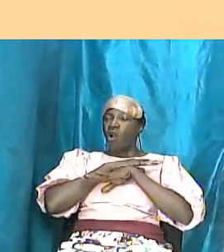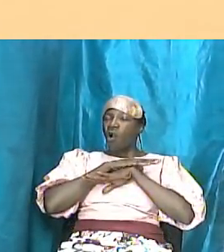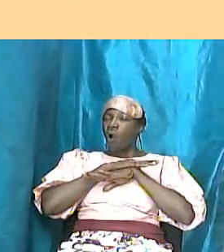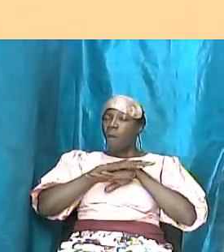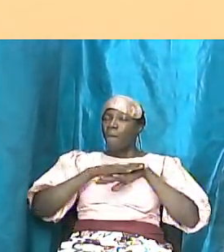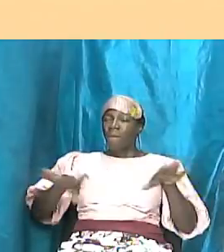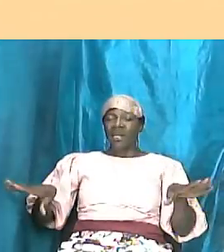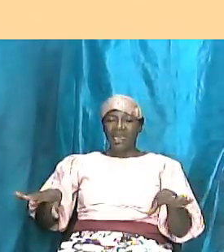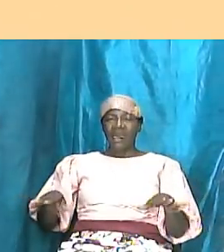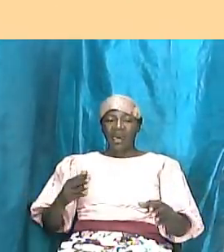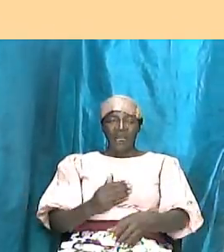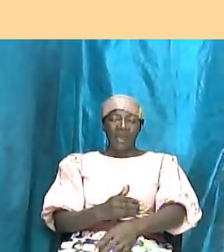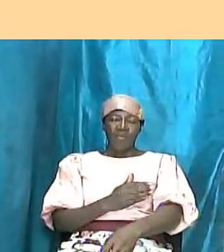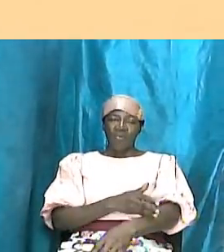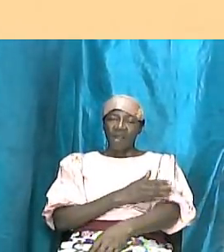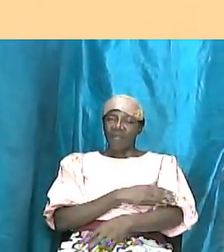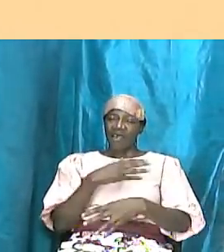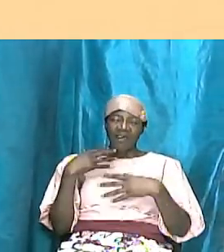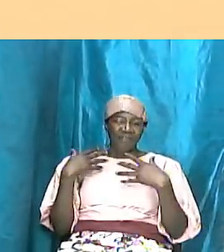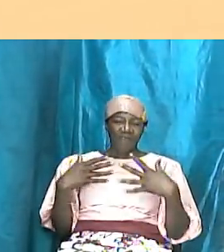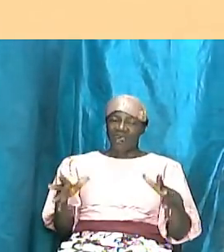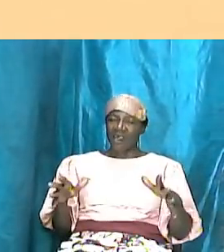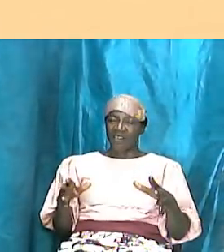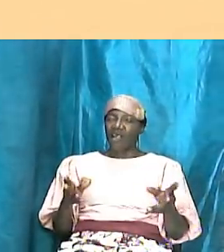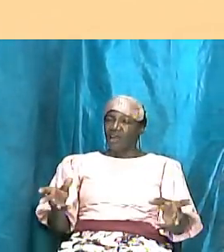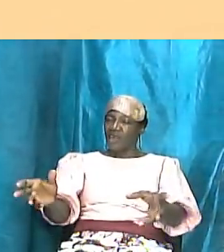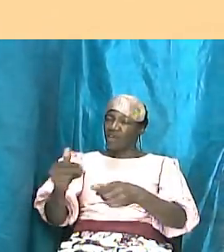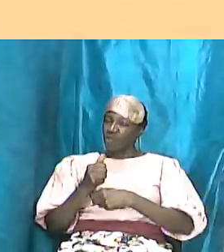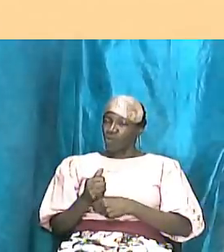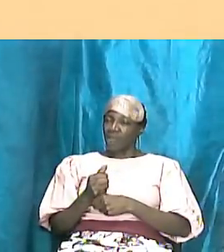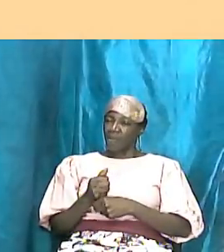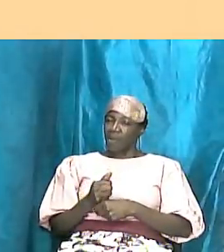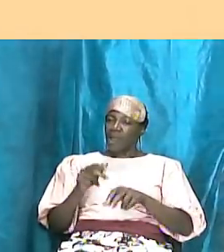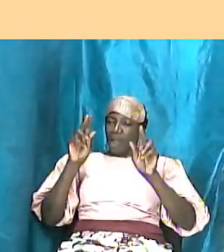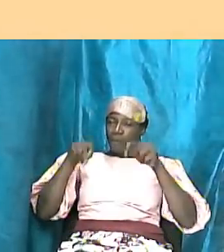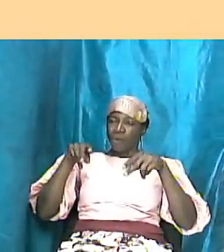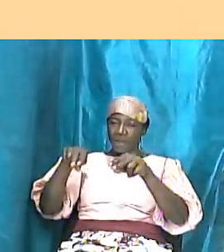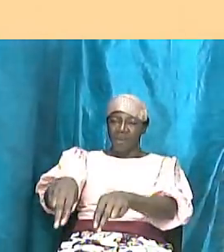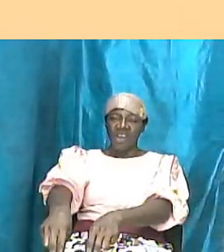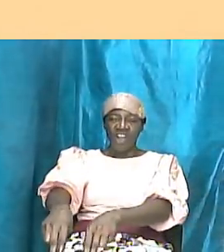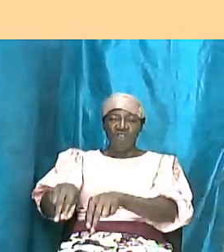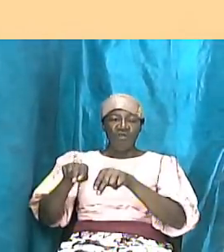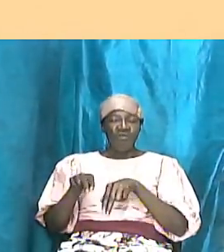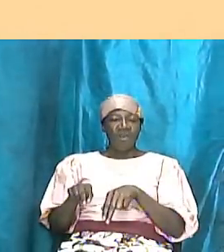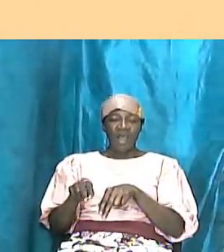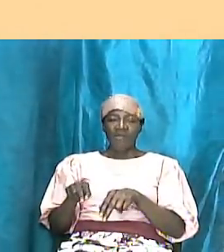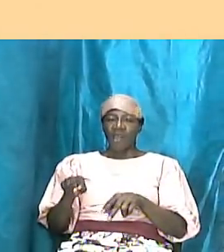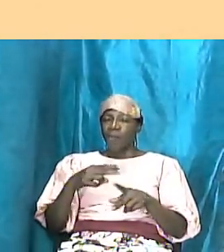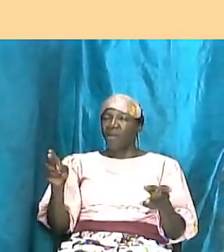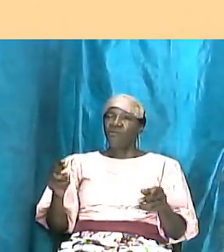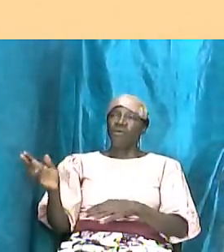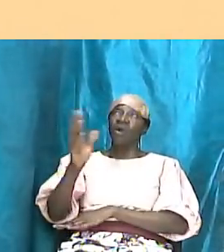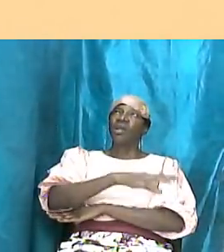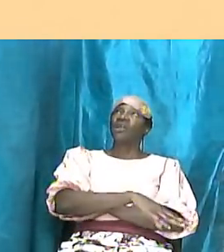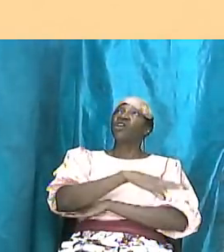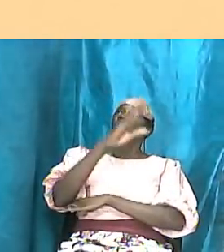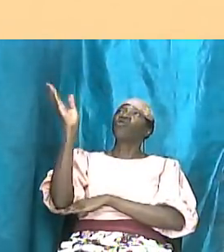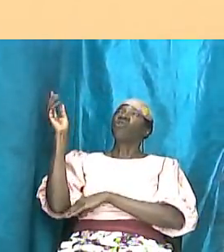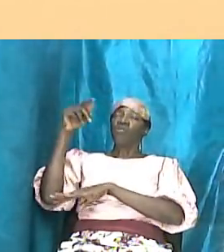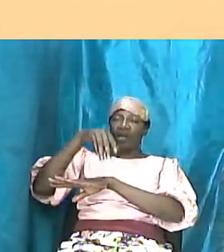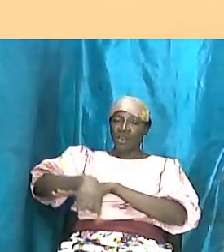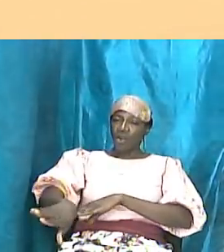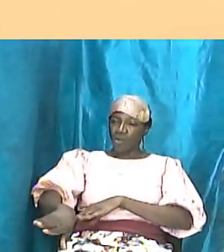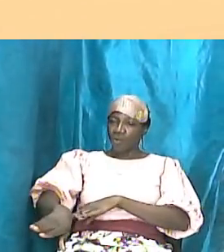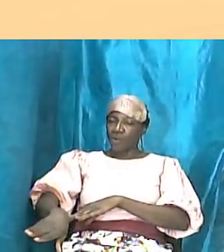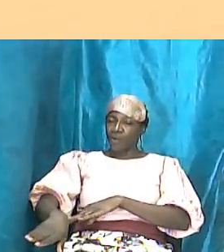going, because they took him that evening and they put him in the grave before the sun went down, and he went on. But the Bible